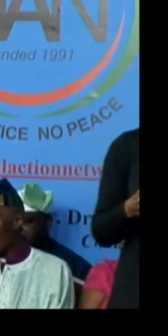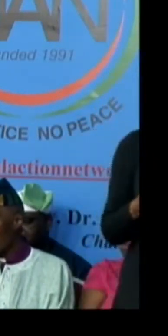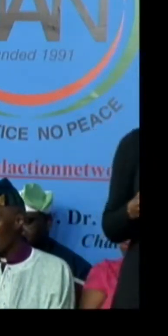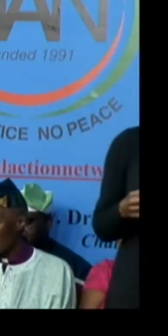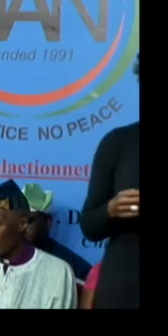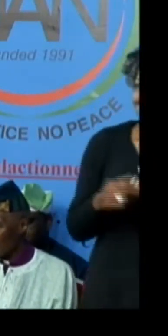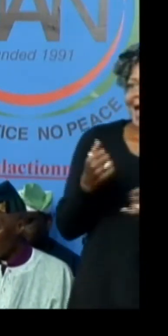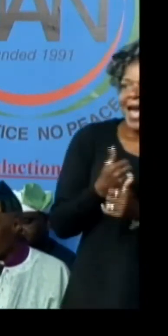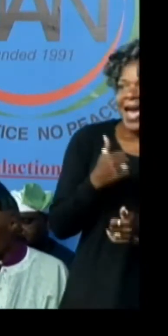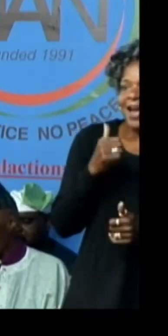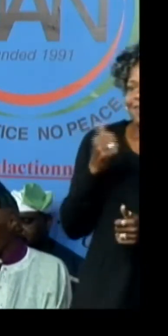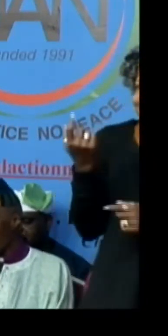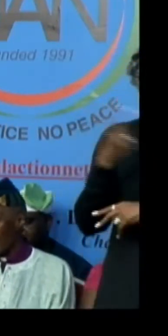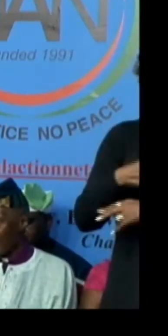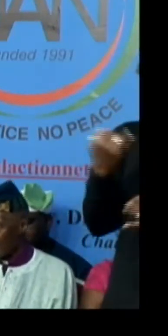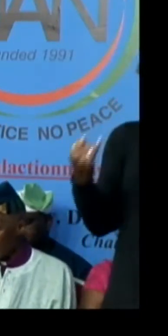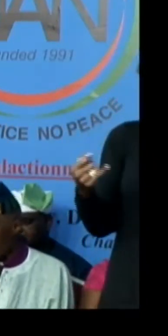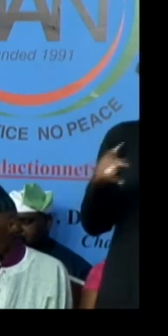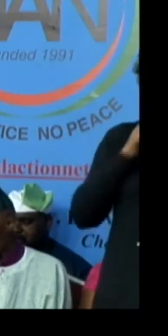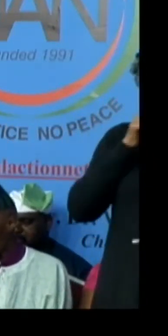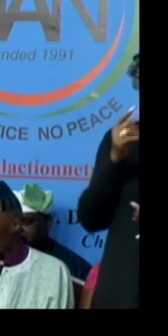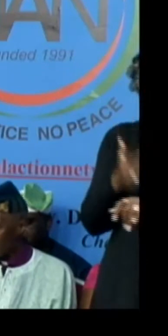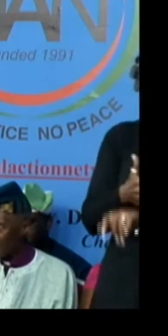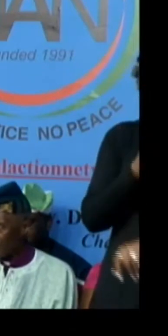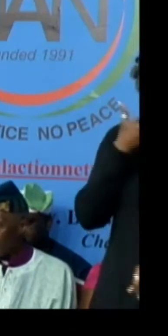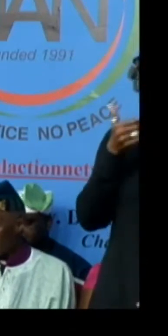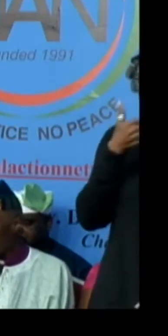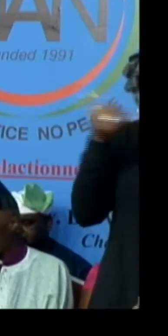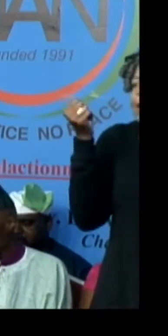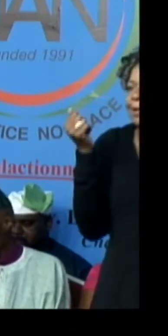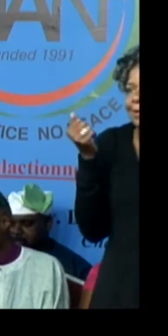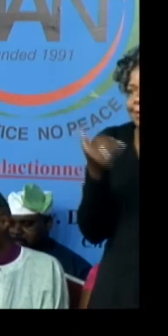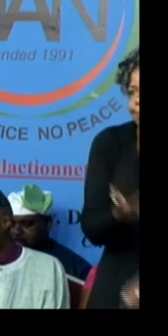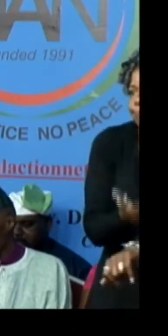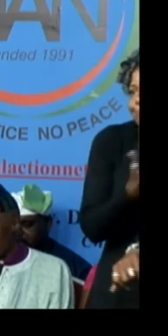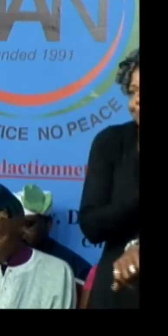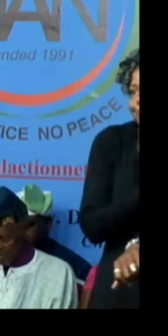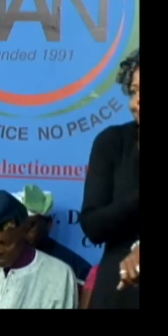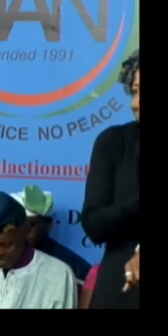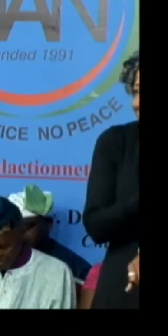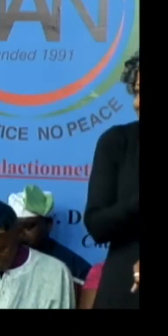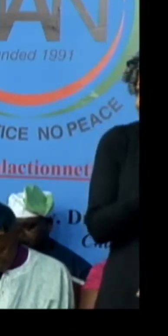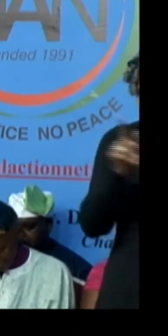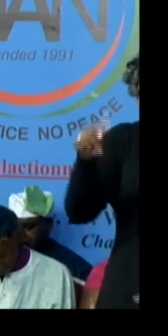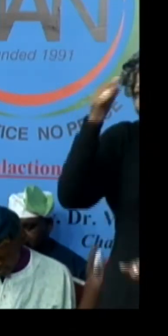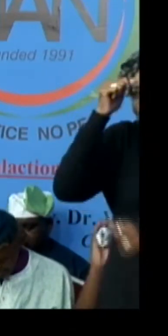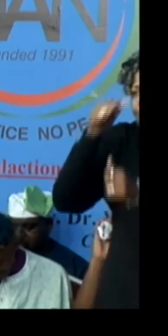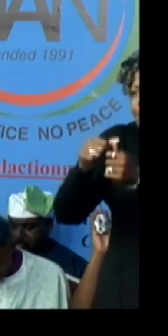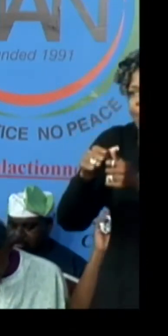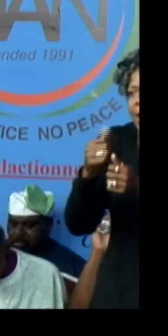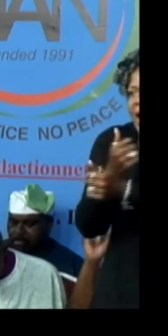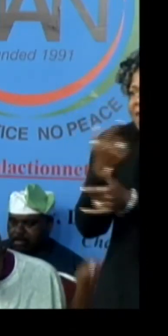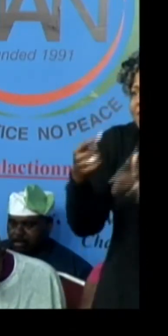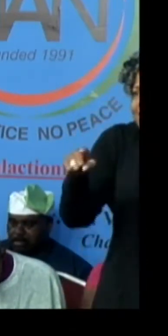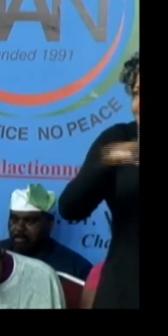wallah in a pity party. He brought you through so he can raise you higher and higher.